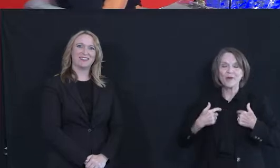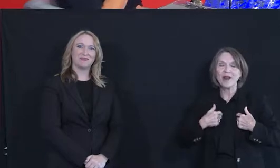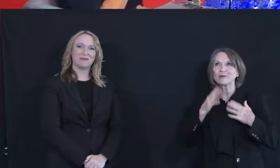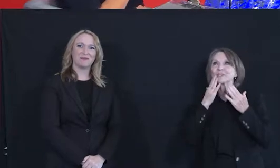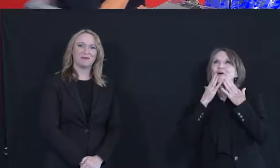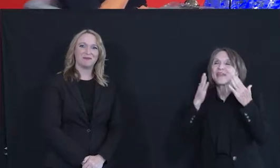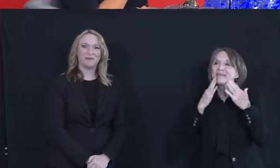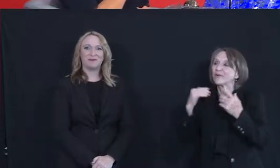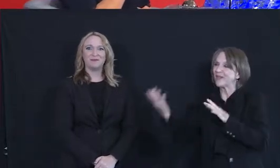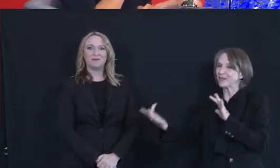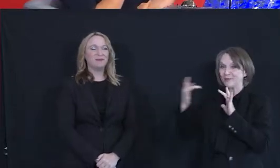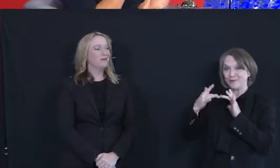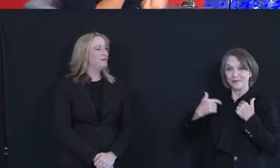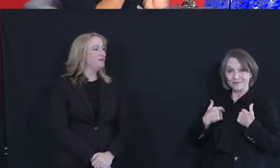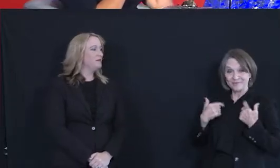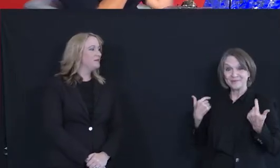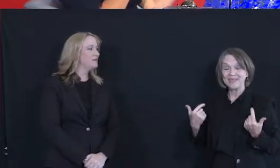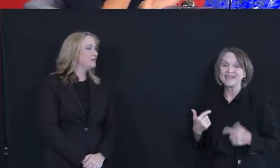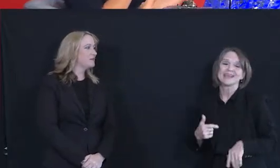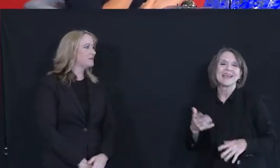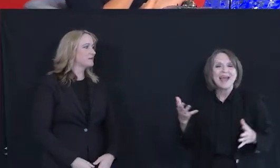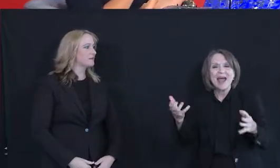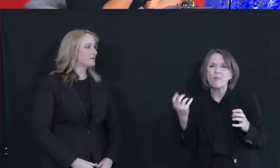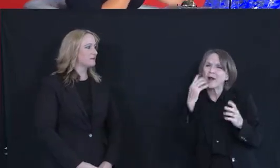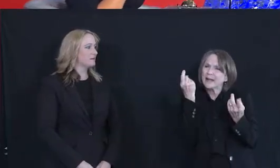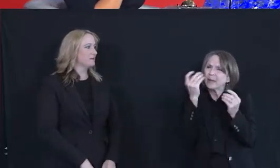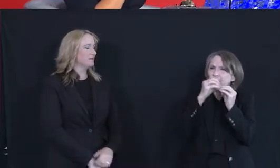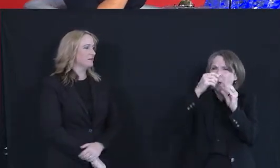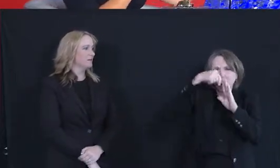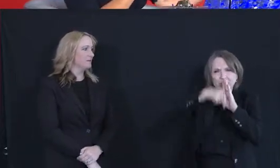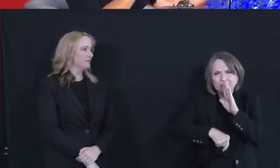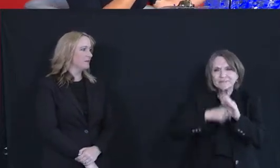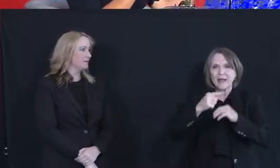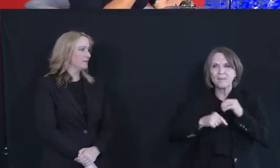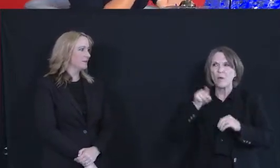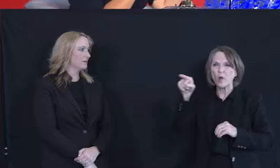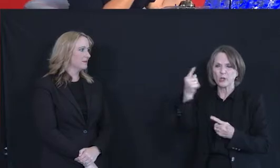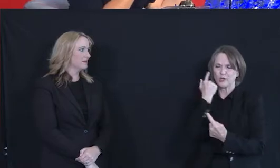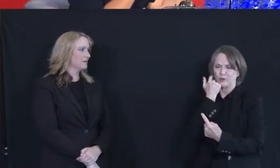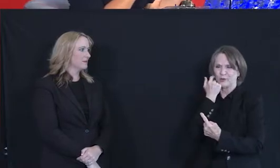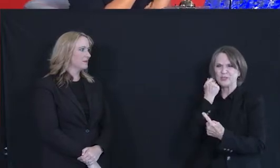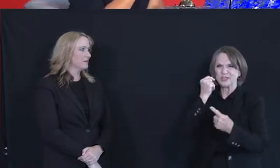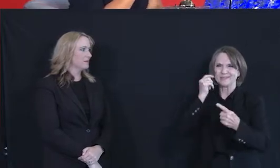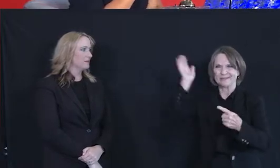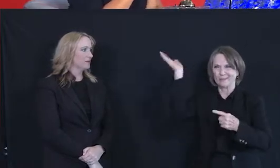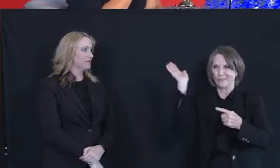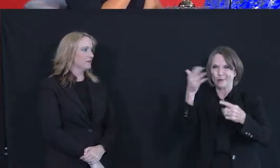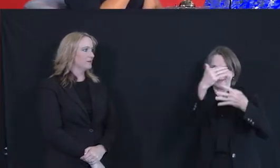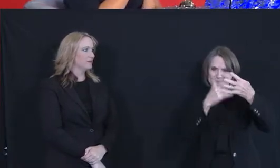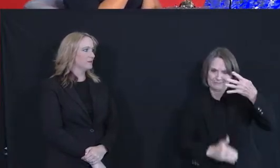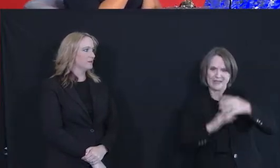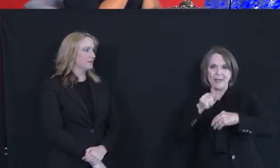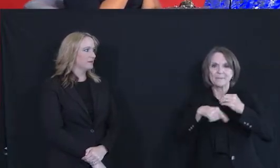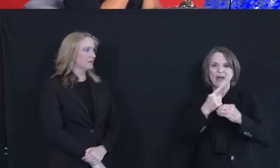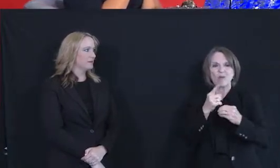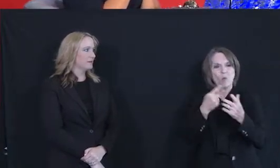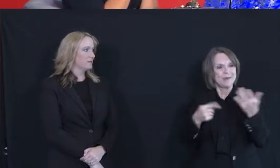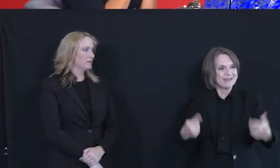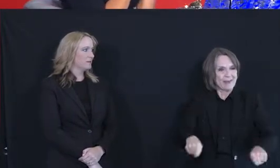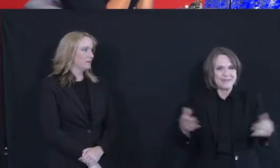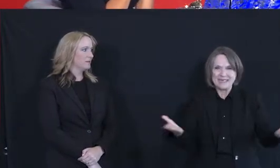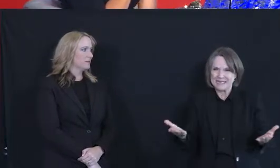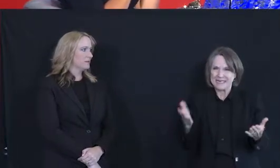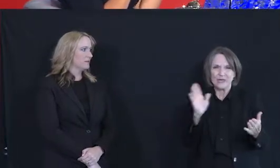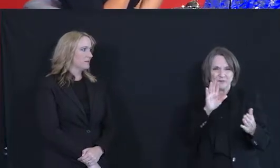was so grateful that you reached out to me to to dive a little deeper into what you just laid out in your state of the city because you talked about